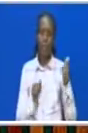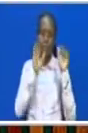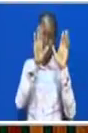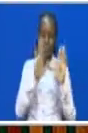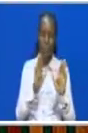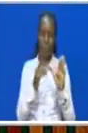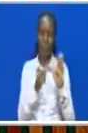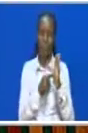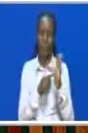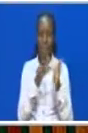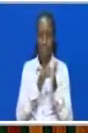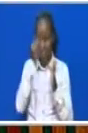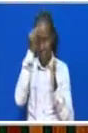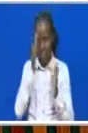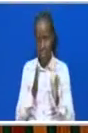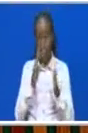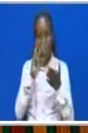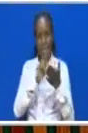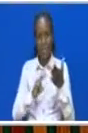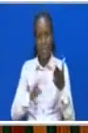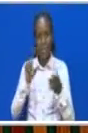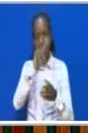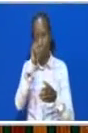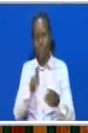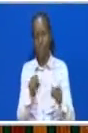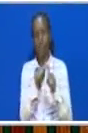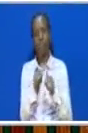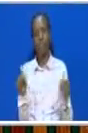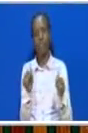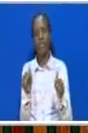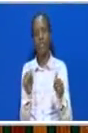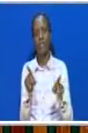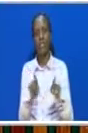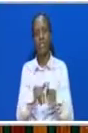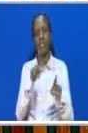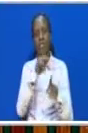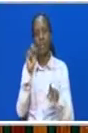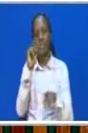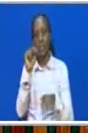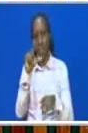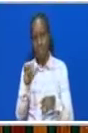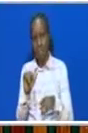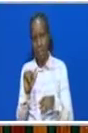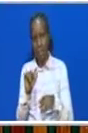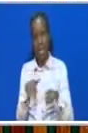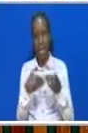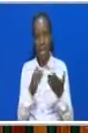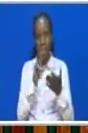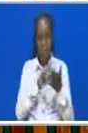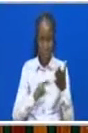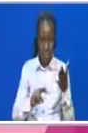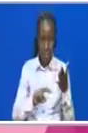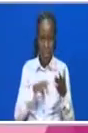learner, read the questions thoroughly or keenly. And how do you read thoroughly